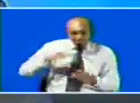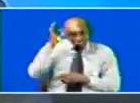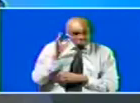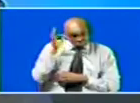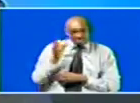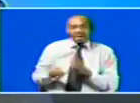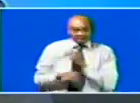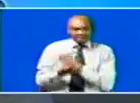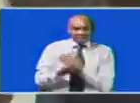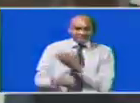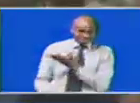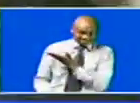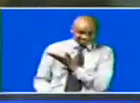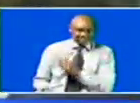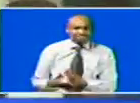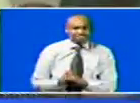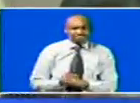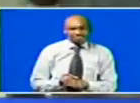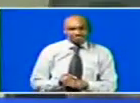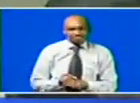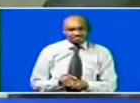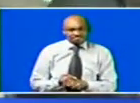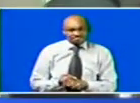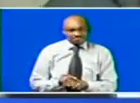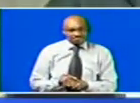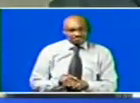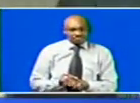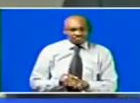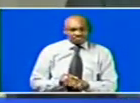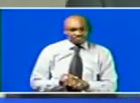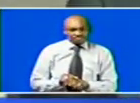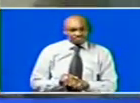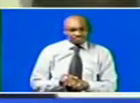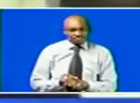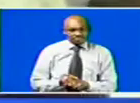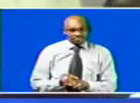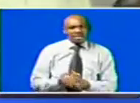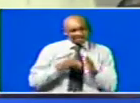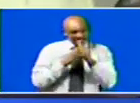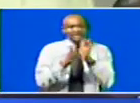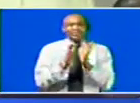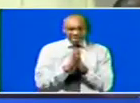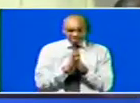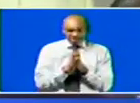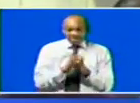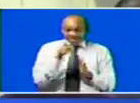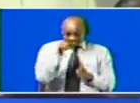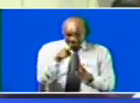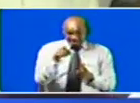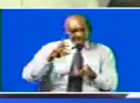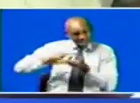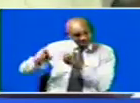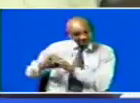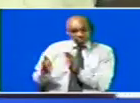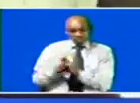Coast. The Archbishop retired, Dr. Eliud Wabukala, to lead us in prayers. The relationship between